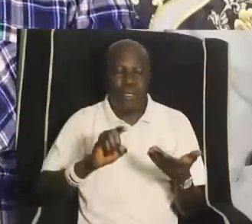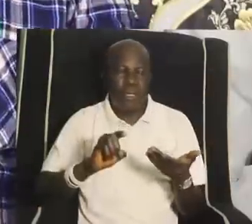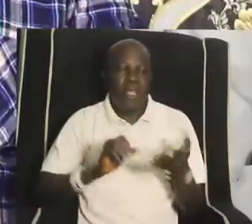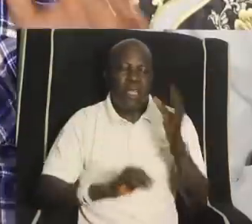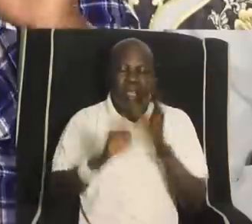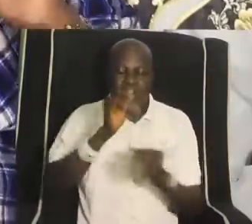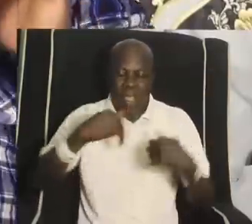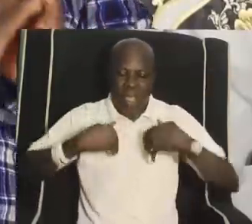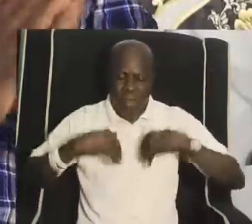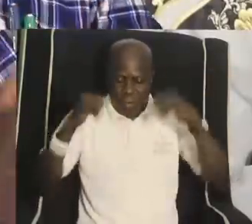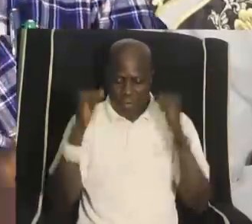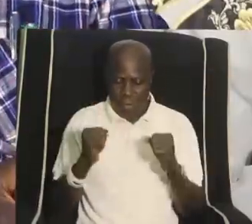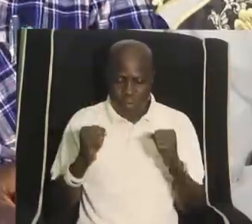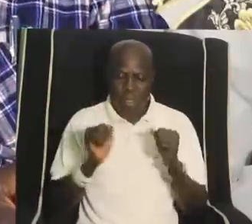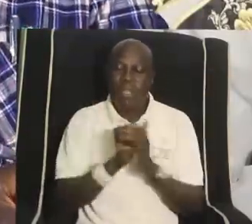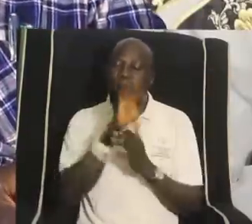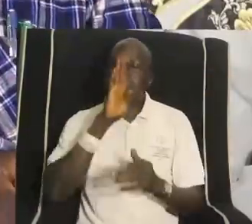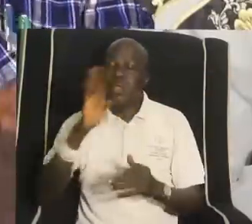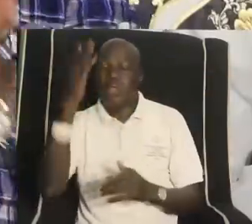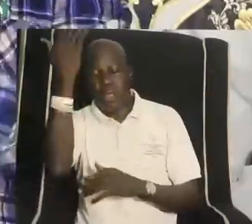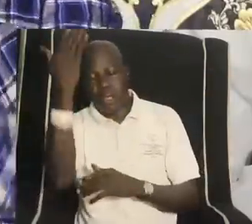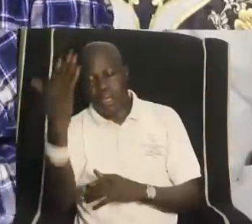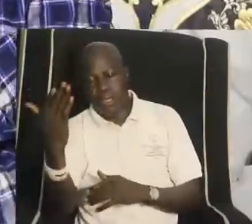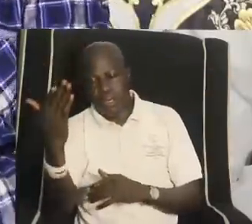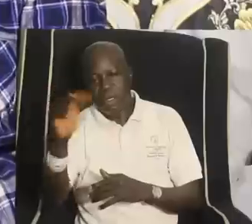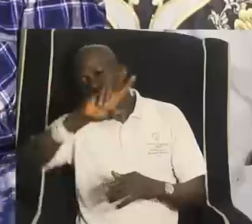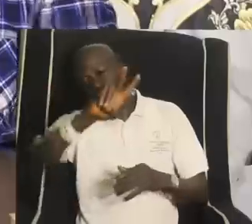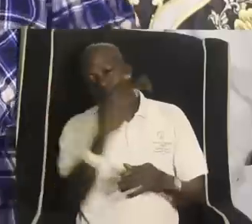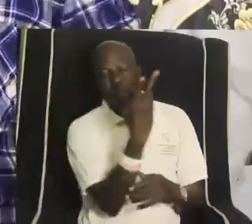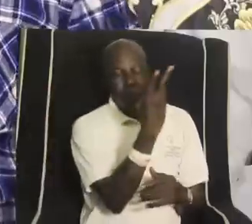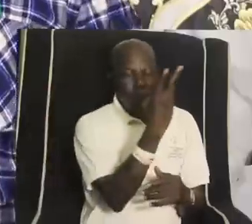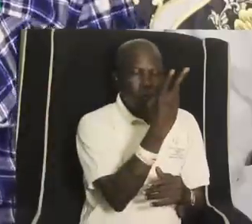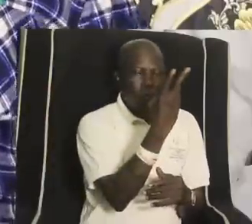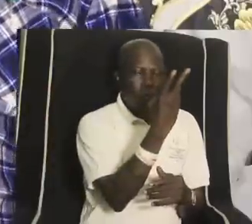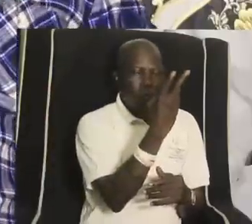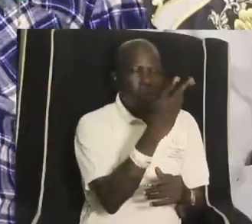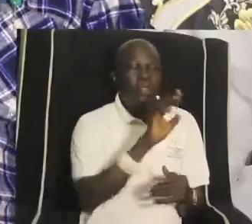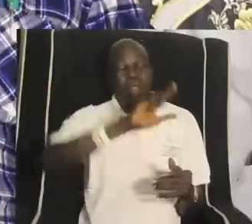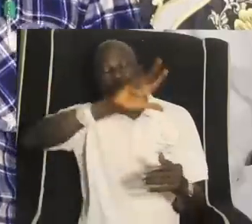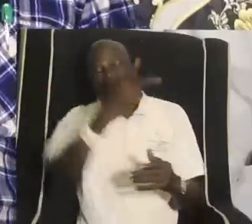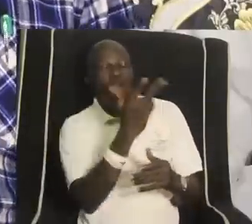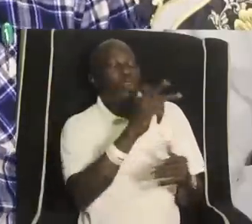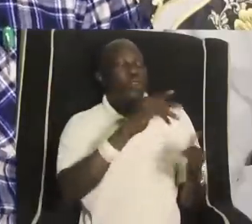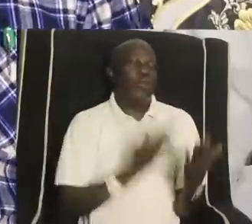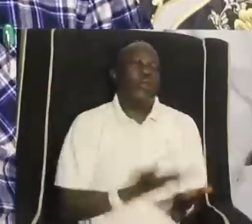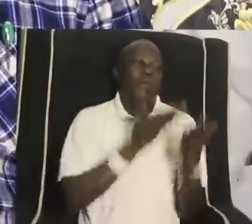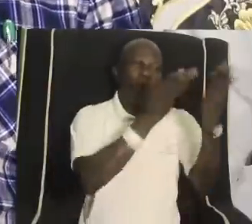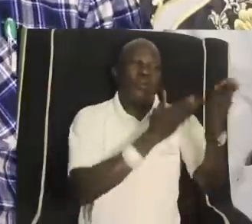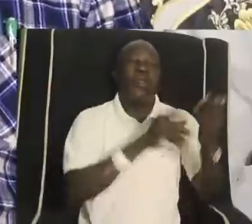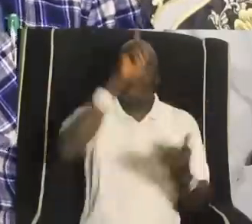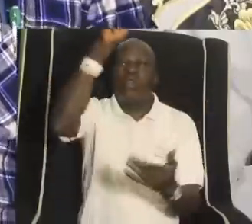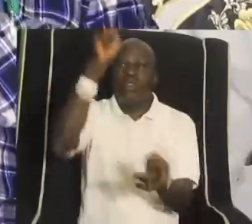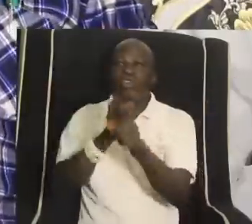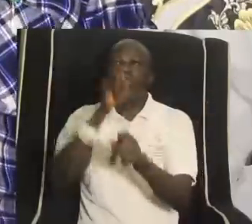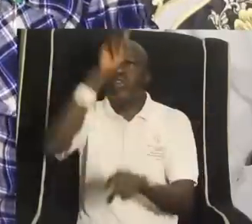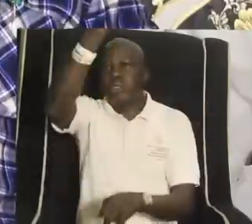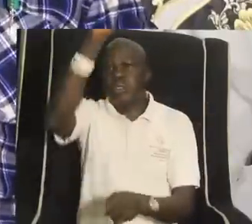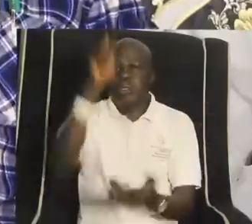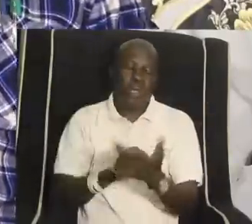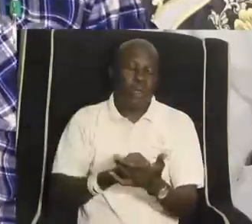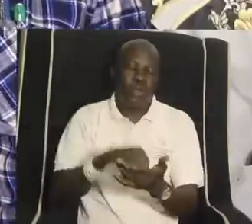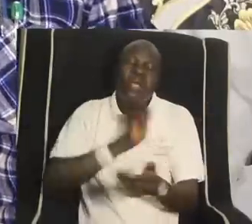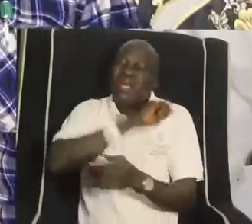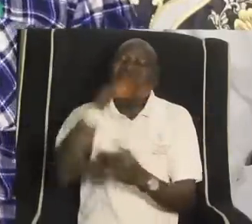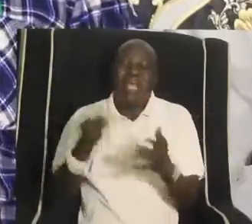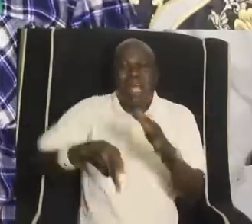bo balabara you can avoid I wa lowo it to be with you ekeji second one ore keta the third of egberun kan na ni owo ni owo to